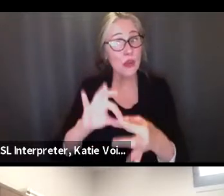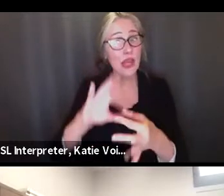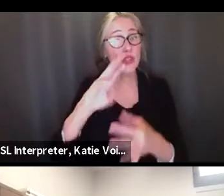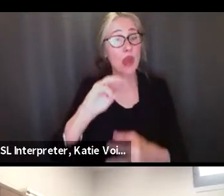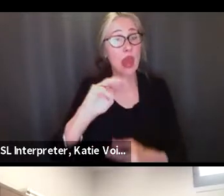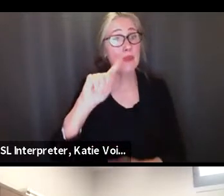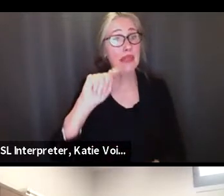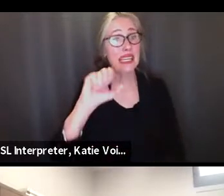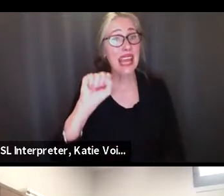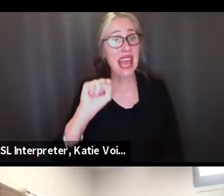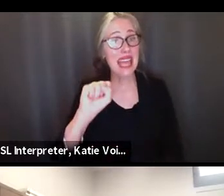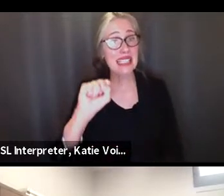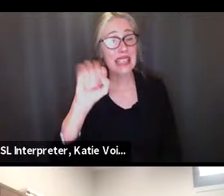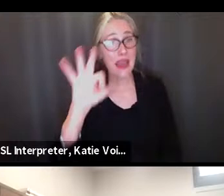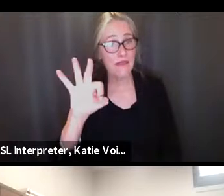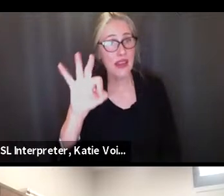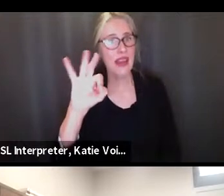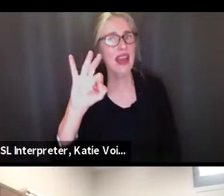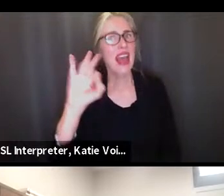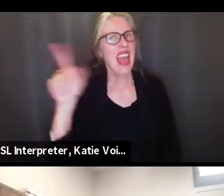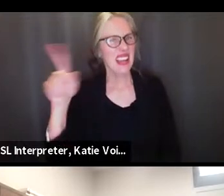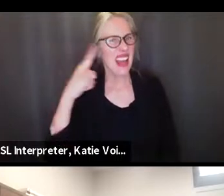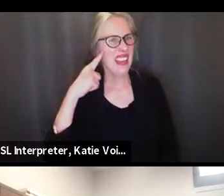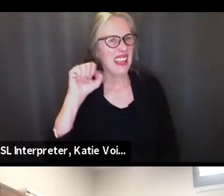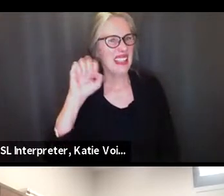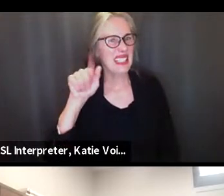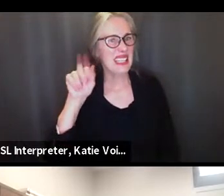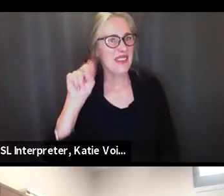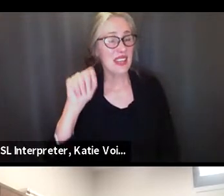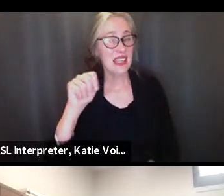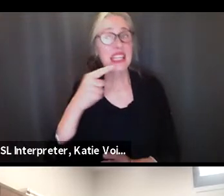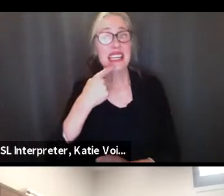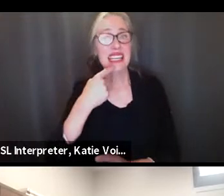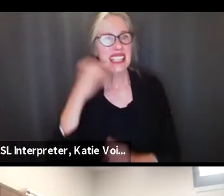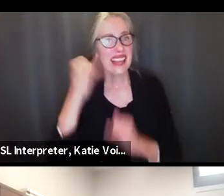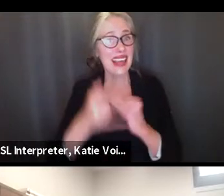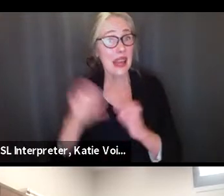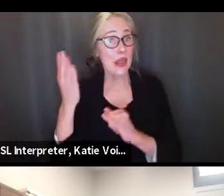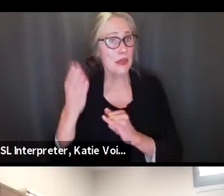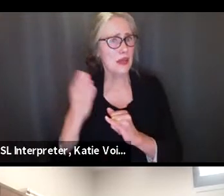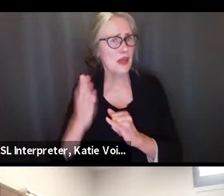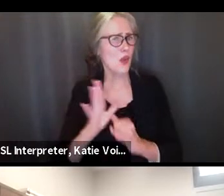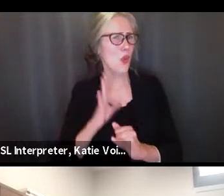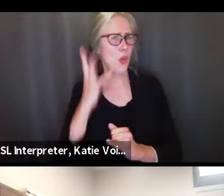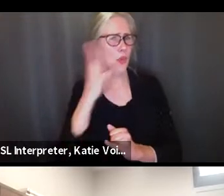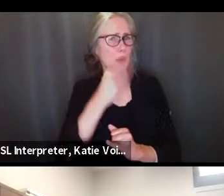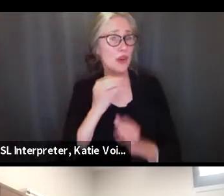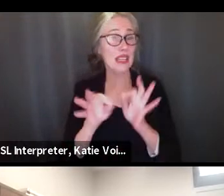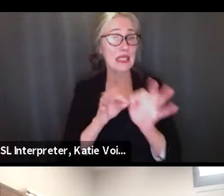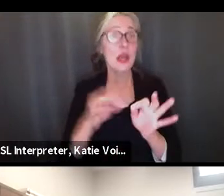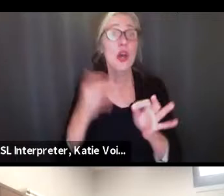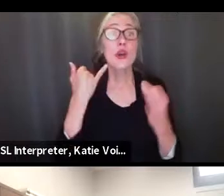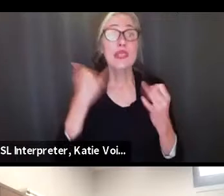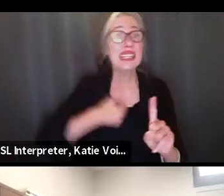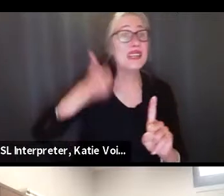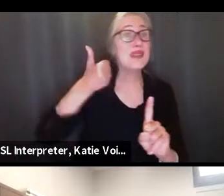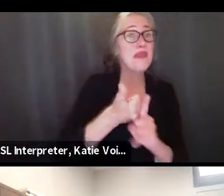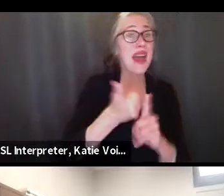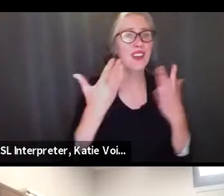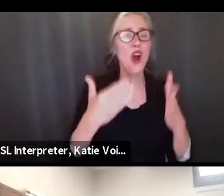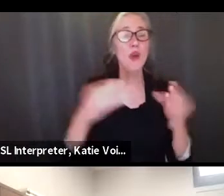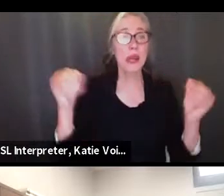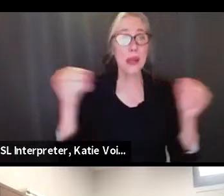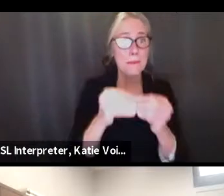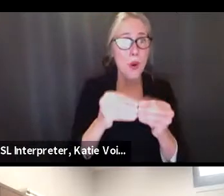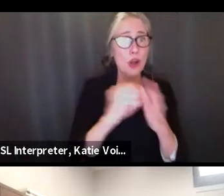which Steve Venz so eloquently pointed to in the last presentation. We have already seen an impact in student engagement through